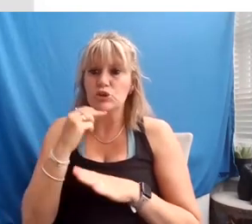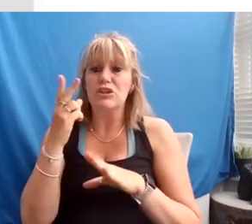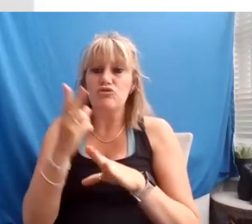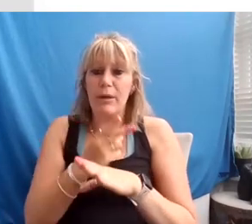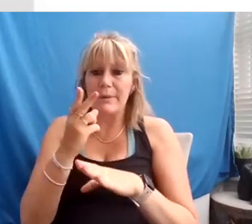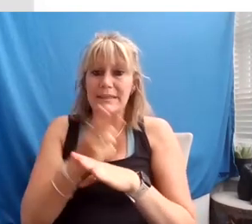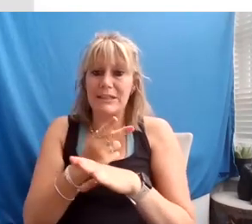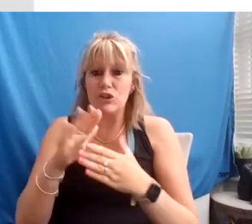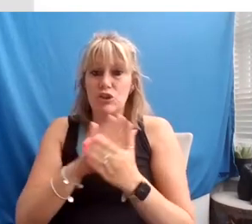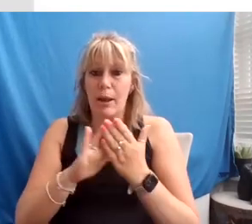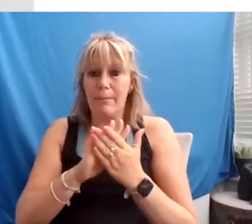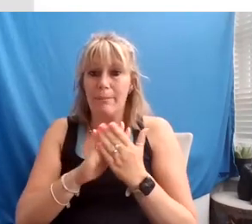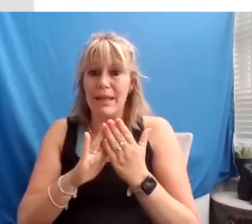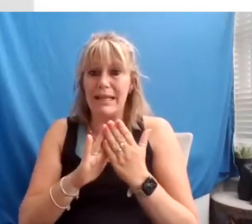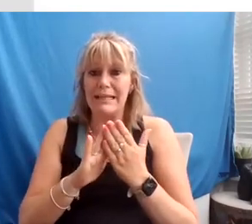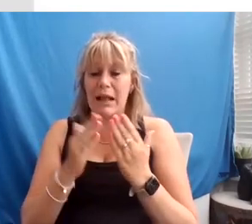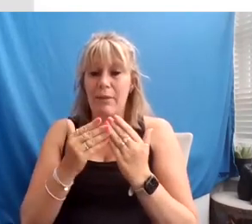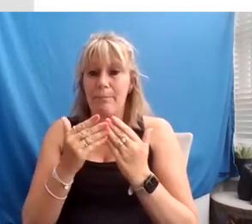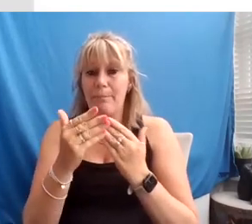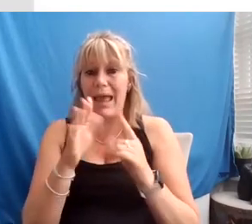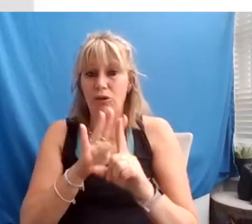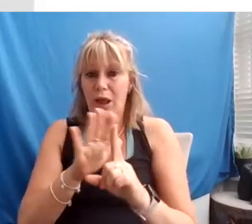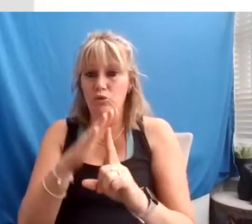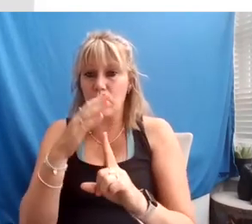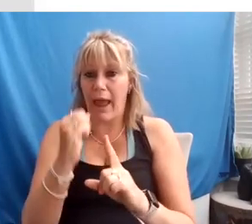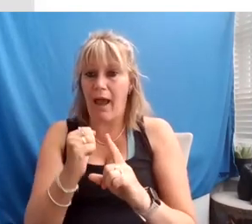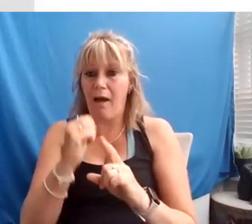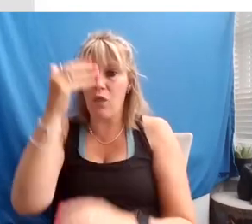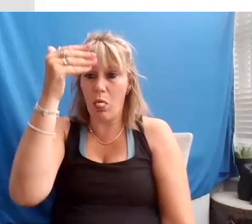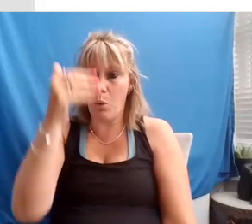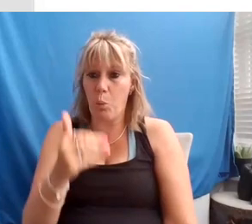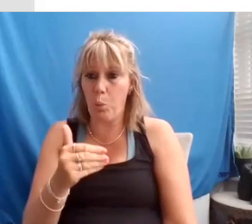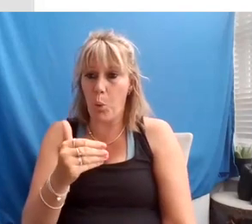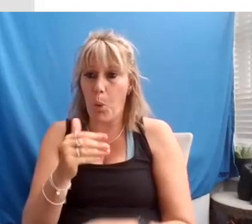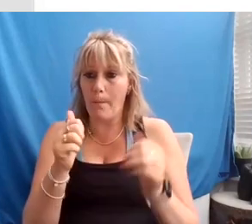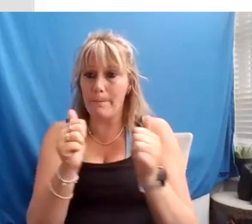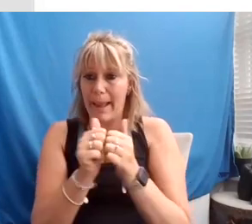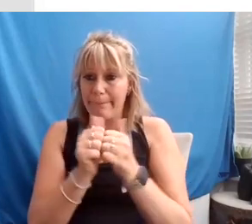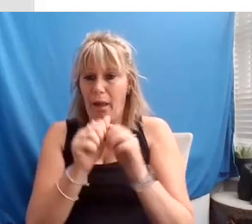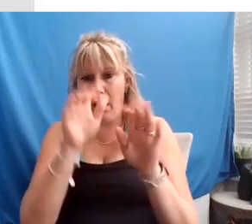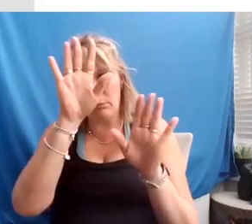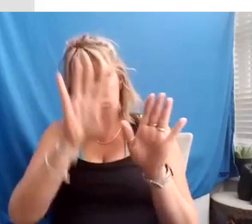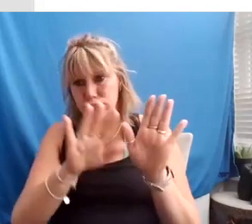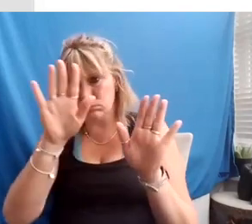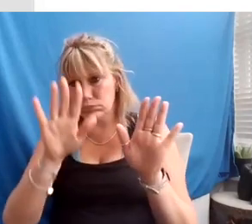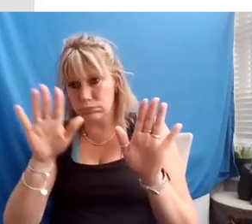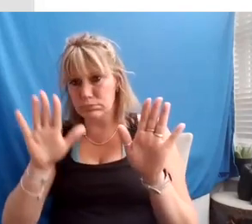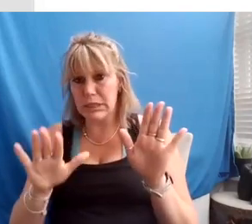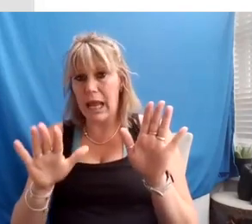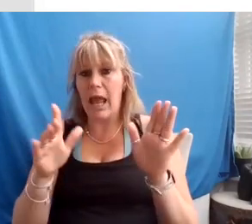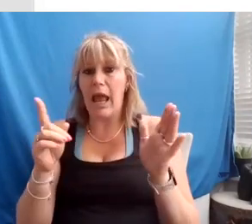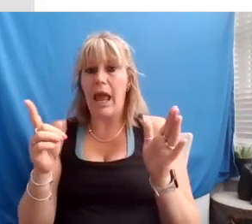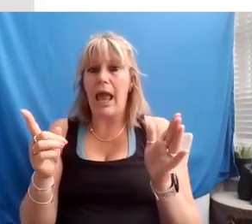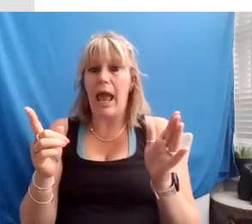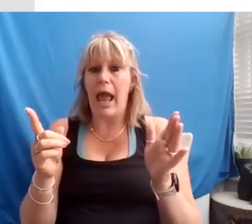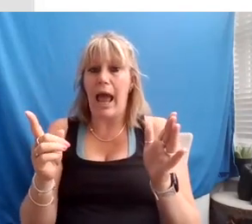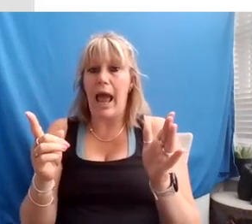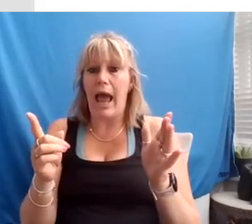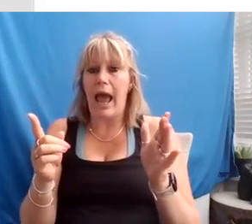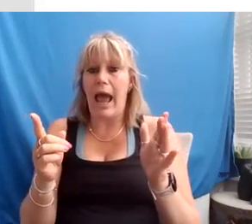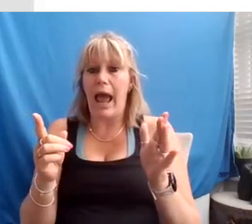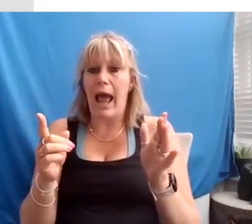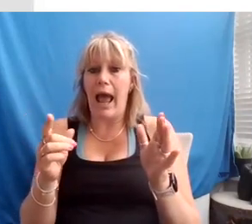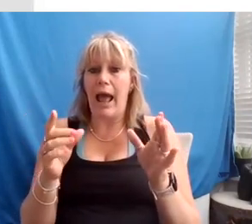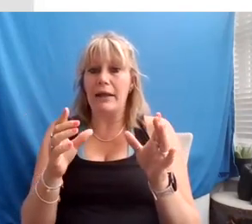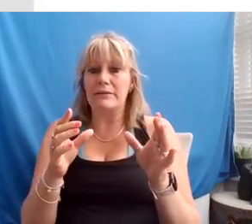the wallpaper in the background and the petals echo the shape of the hair. And they're